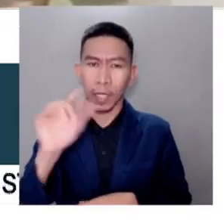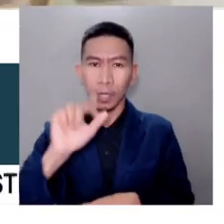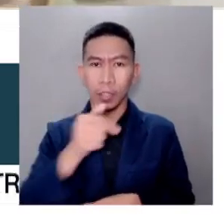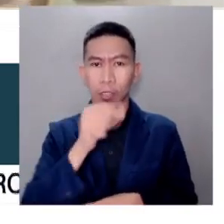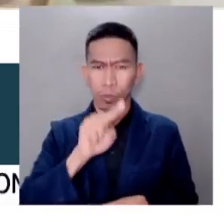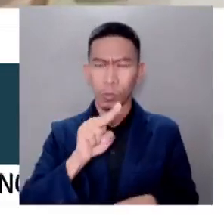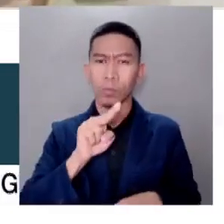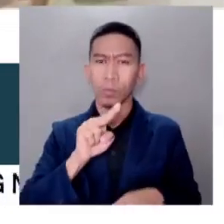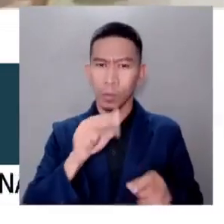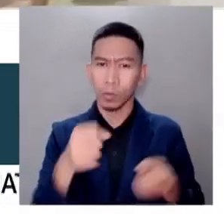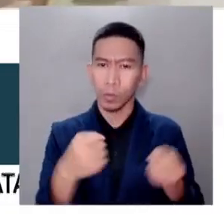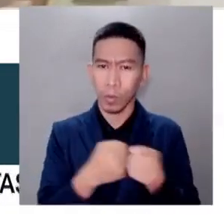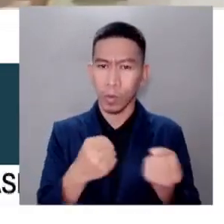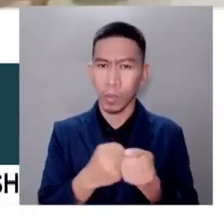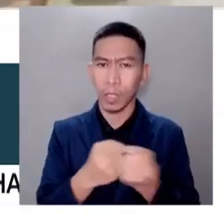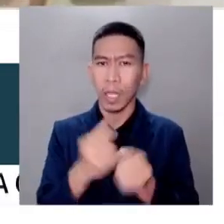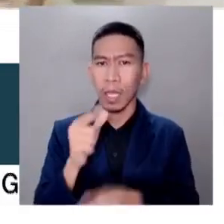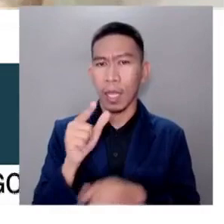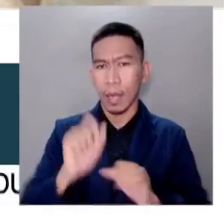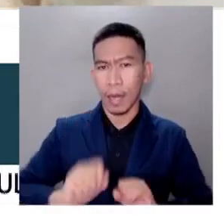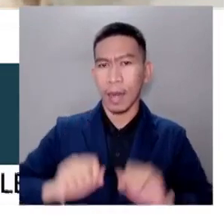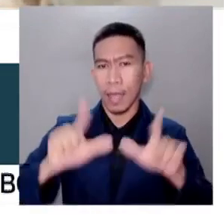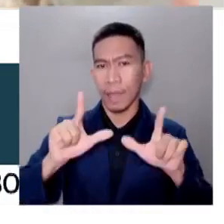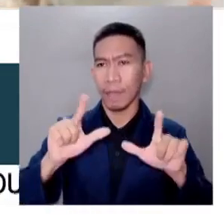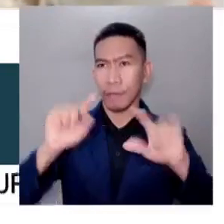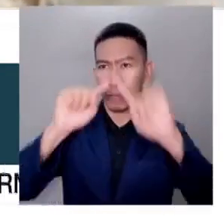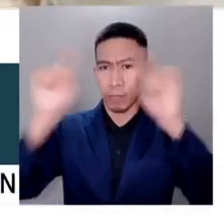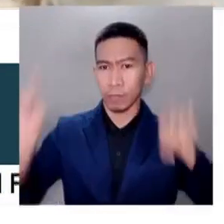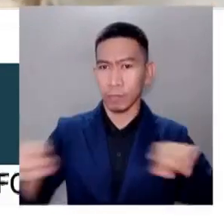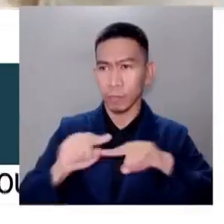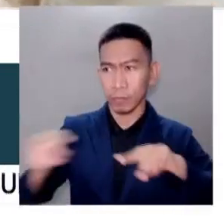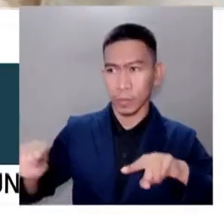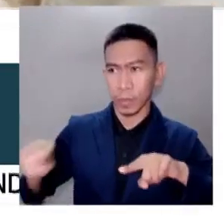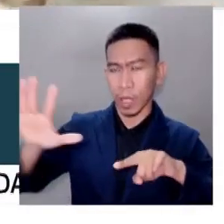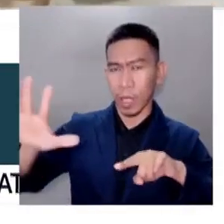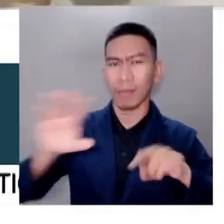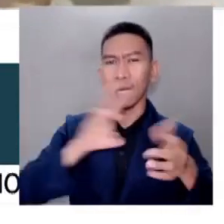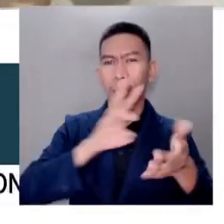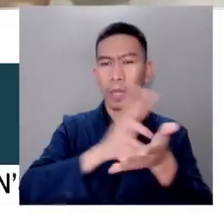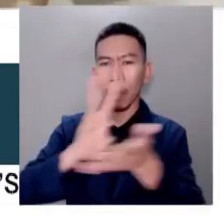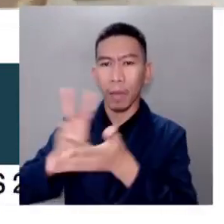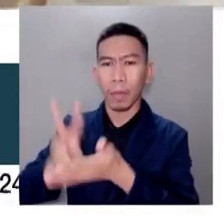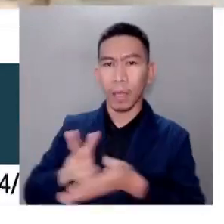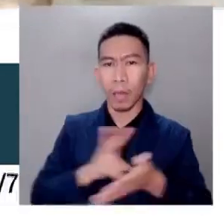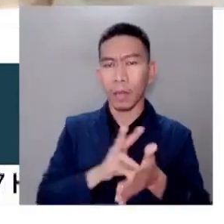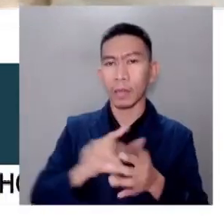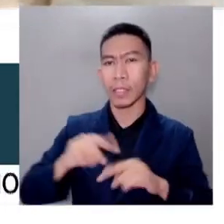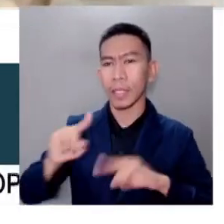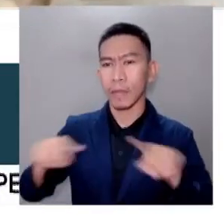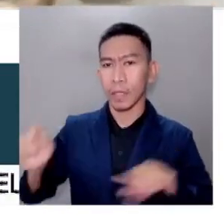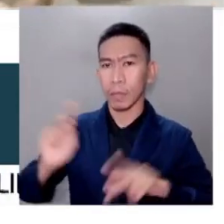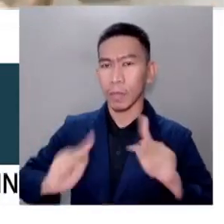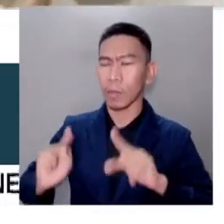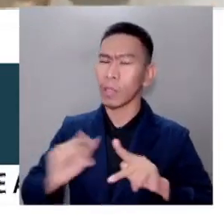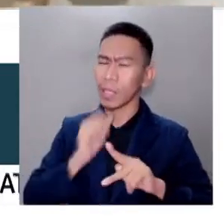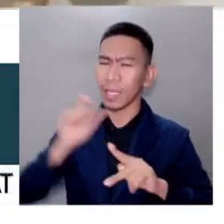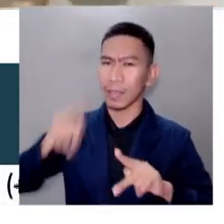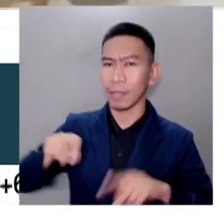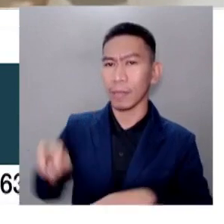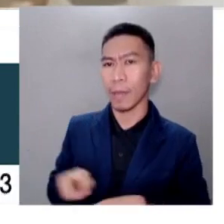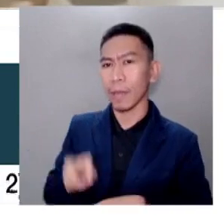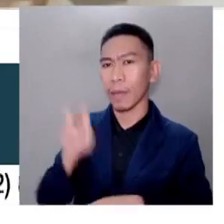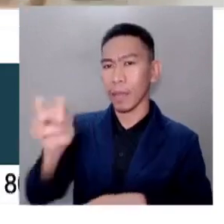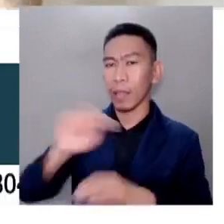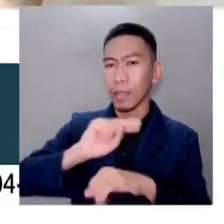streaming sa kanikanilang mga lugar para po doon sa mga kababayan natin ay hindi na kailangan pumunta pa at